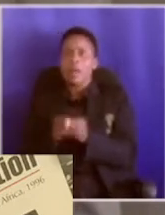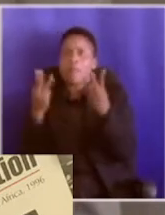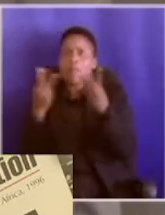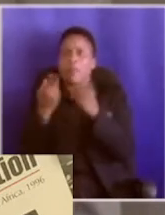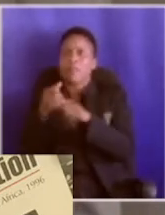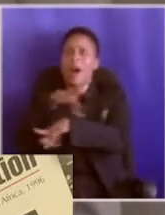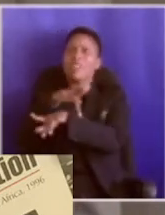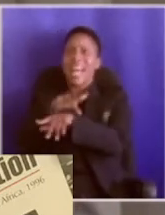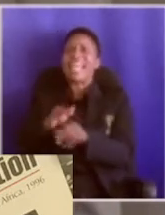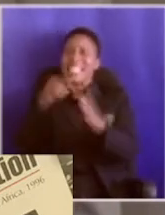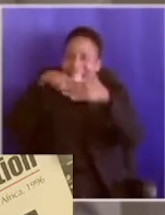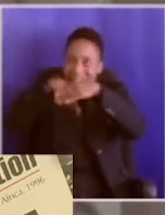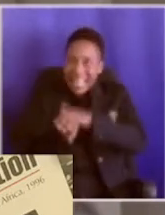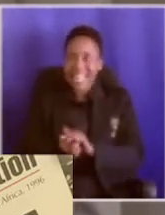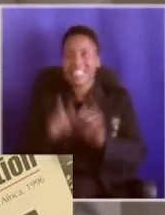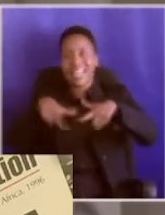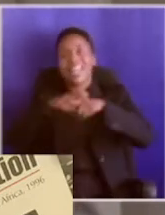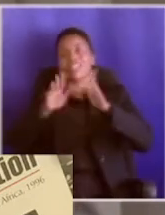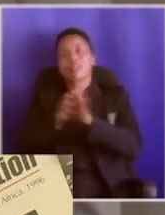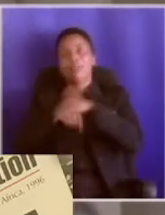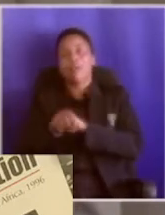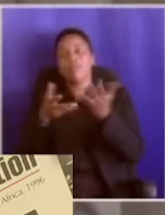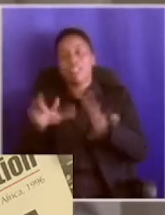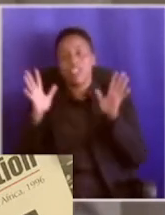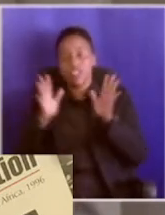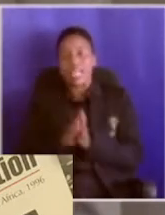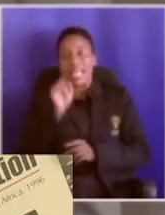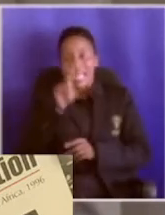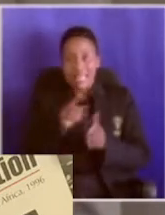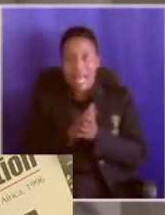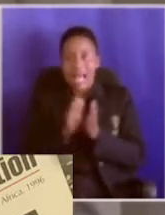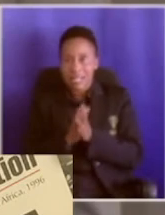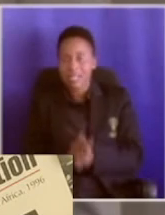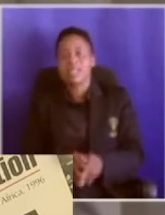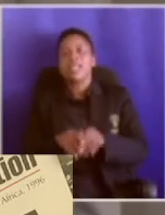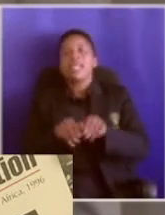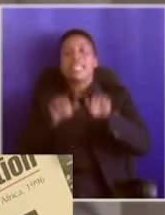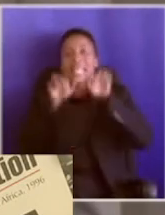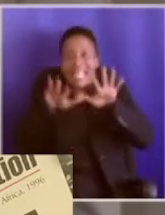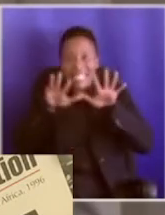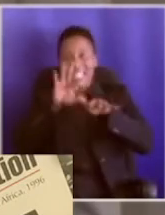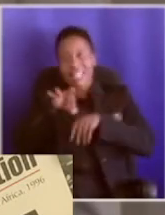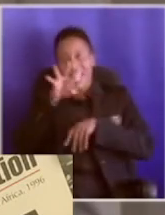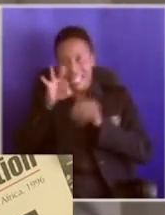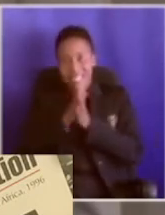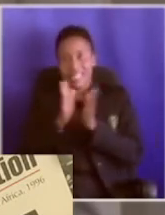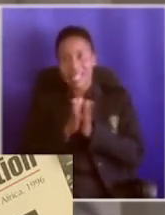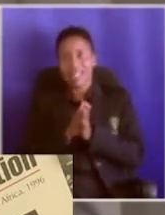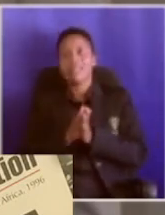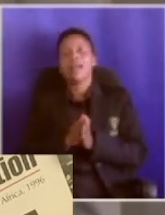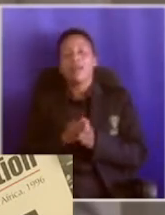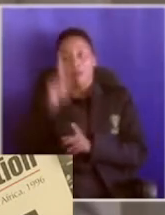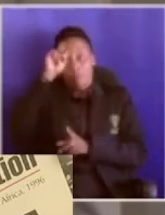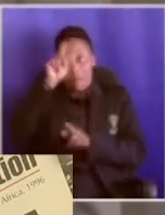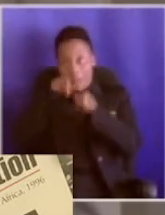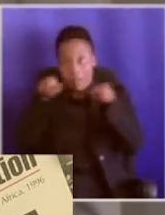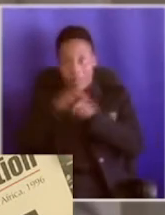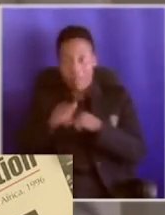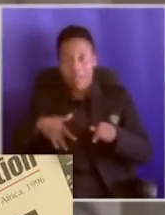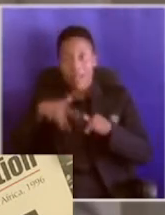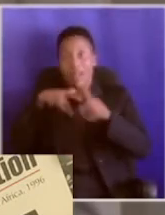This quote was referring to the notorious 1913 Natives Land Act. This act was preceded by